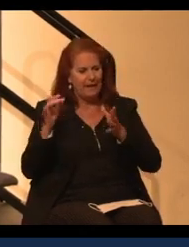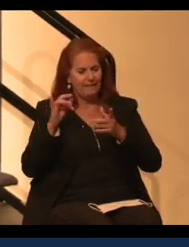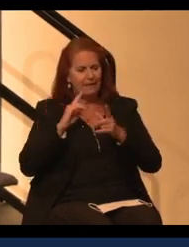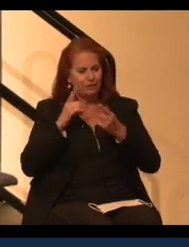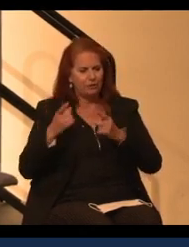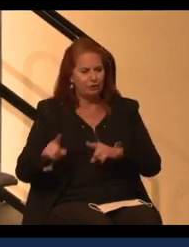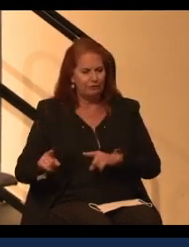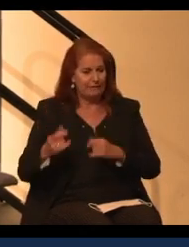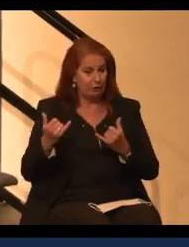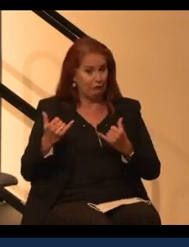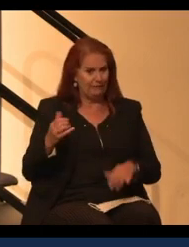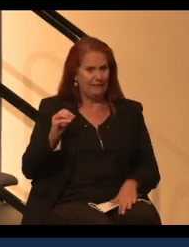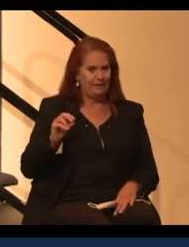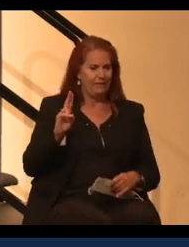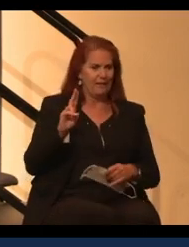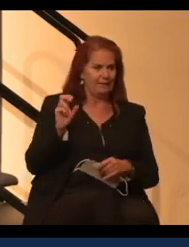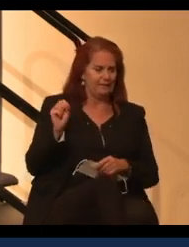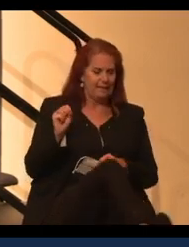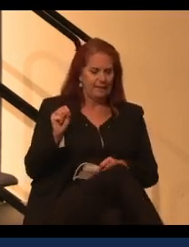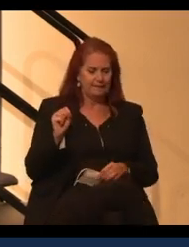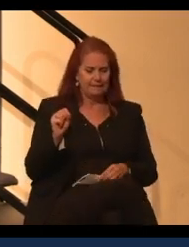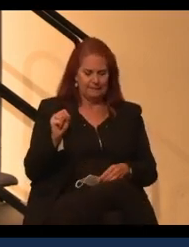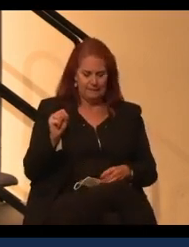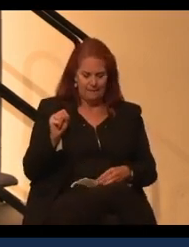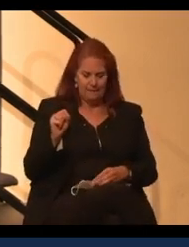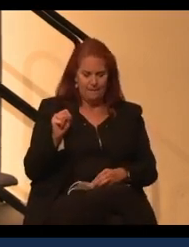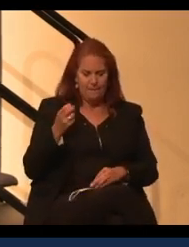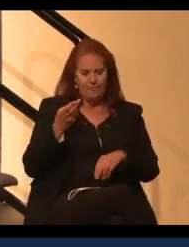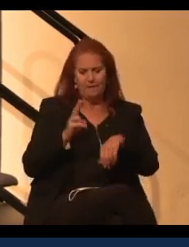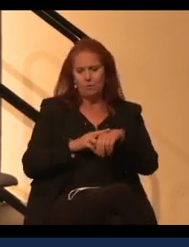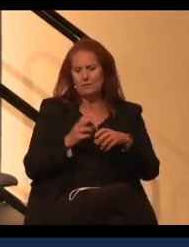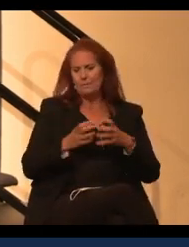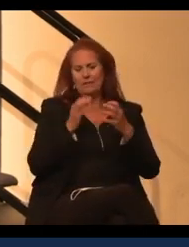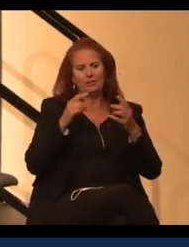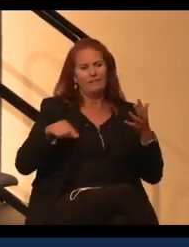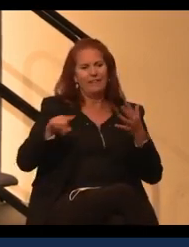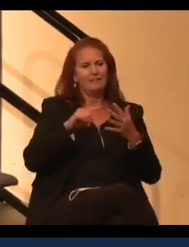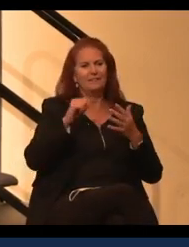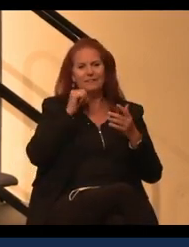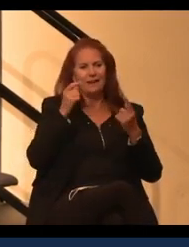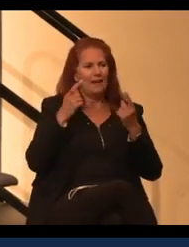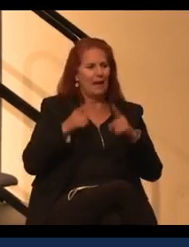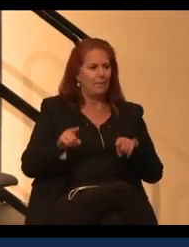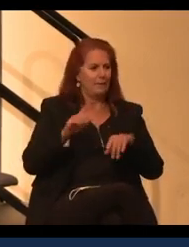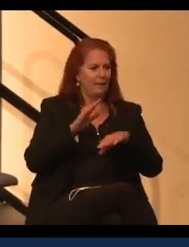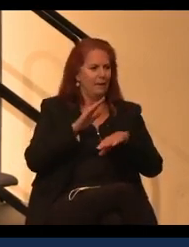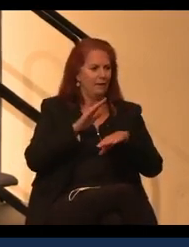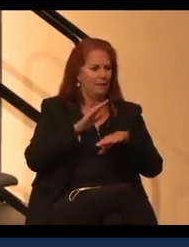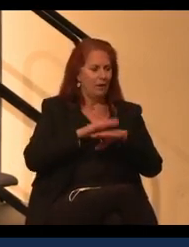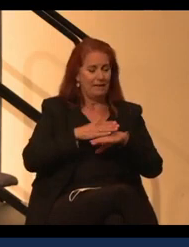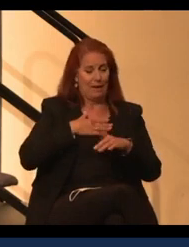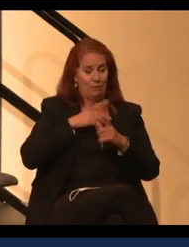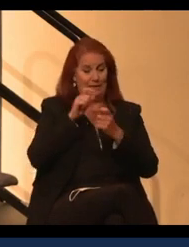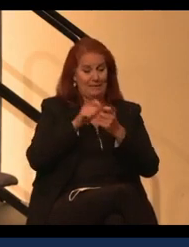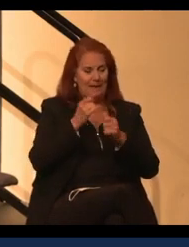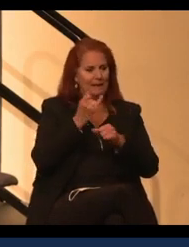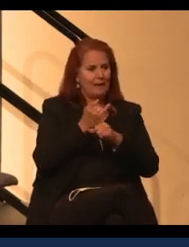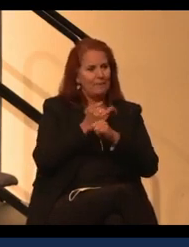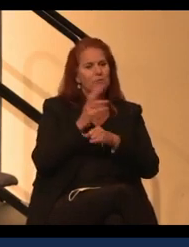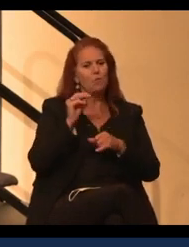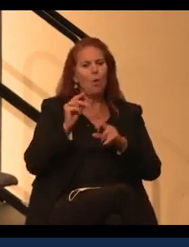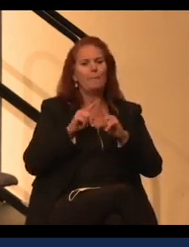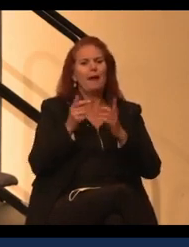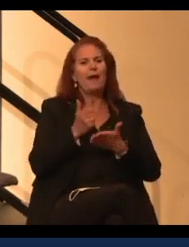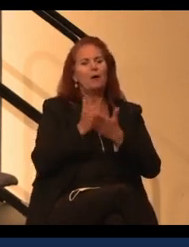occurring currently in the United States. Of course, much of this is not happening on our exact campuses, but helps